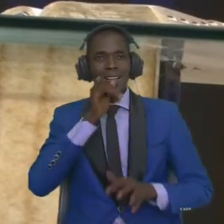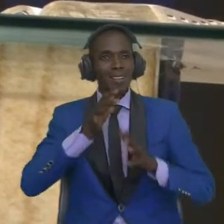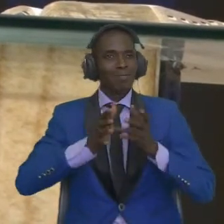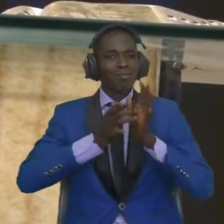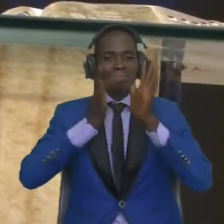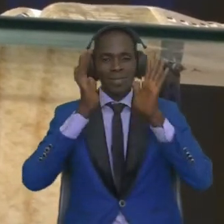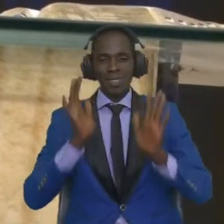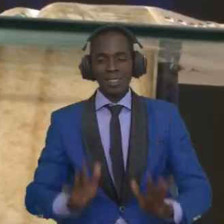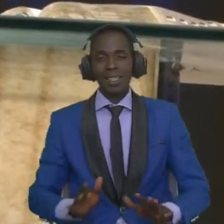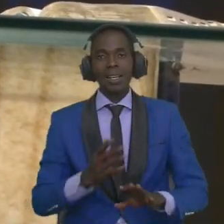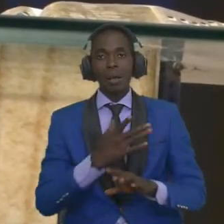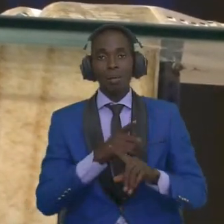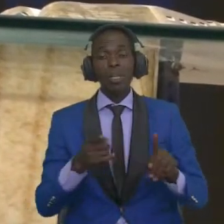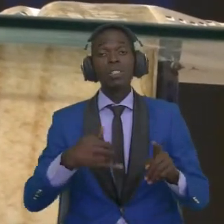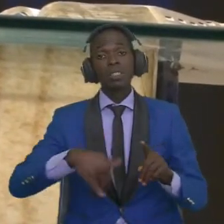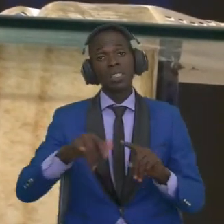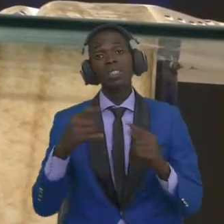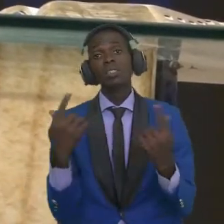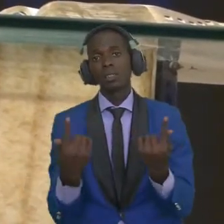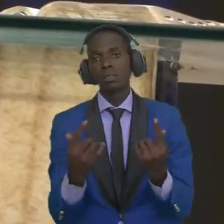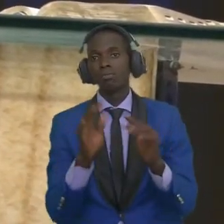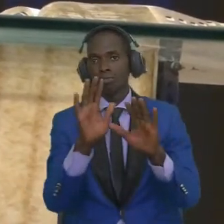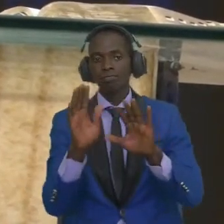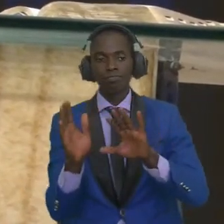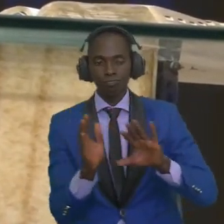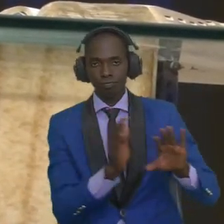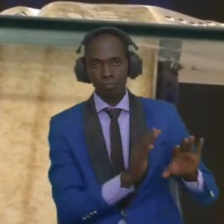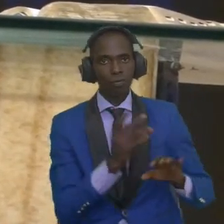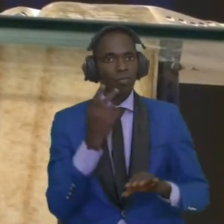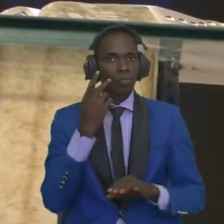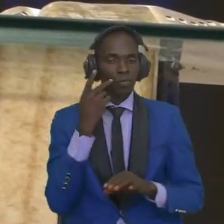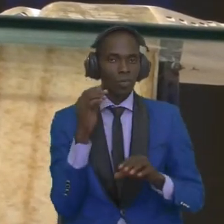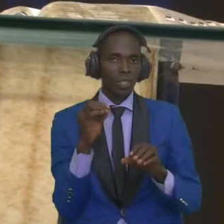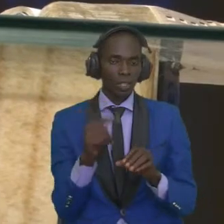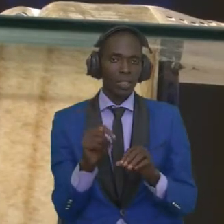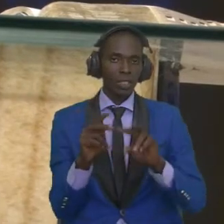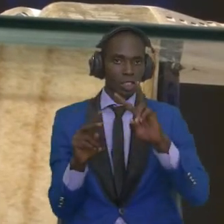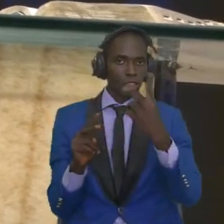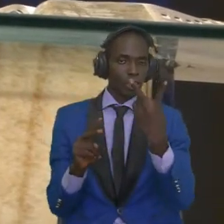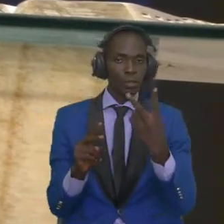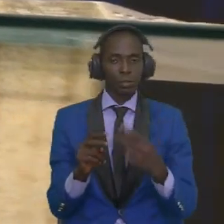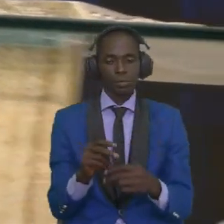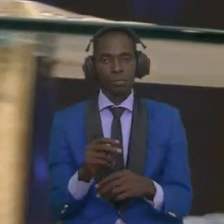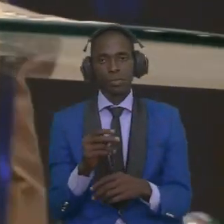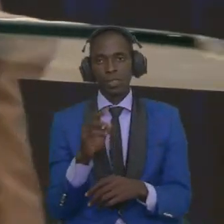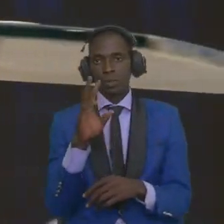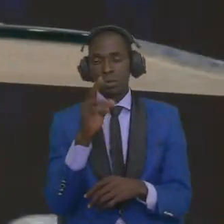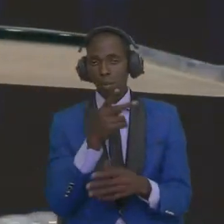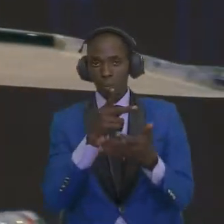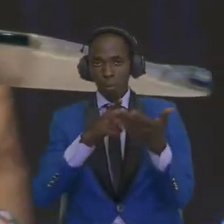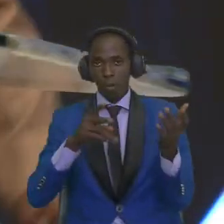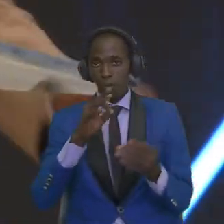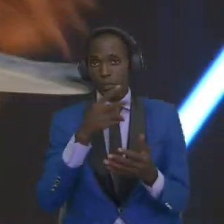they sin. All right, let's look at that second part of verse 6.